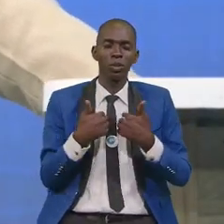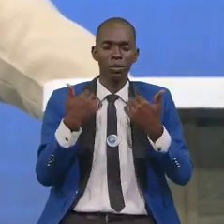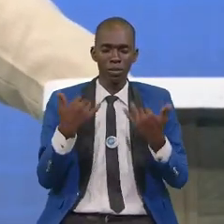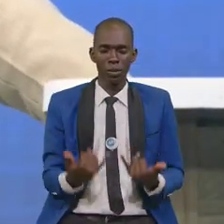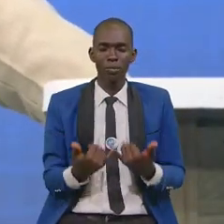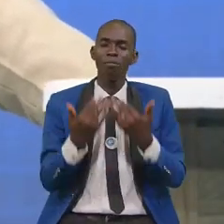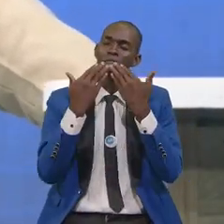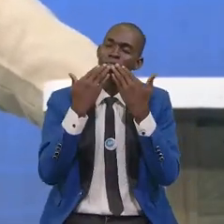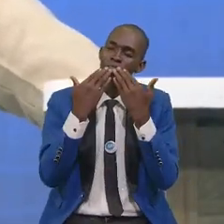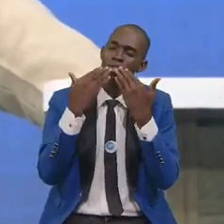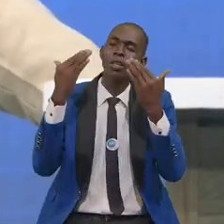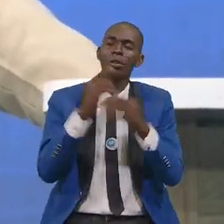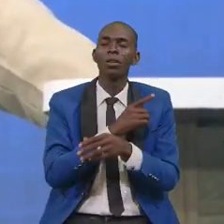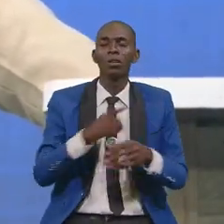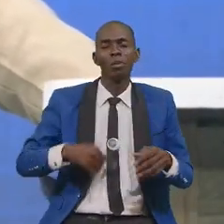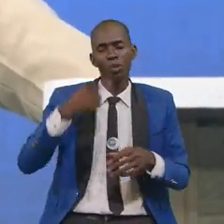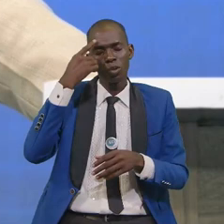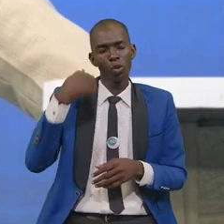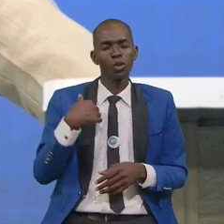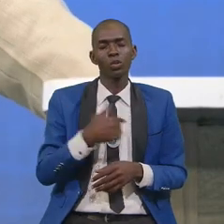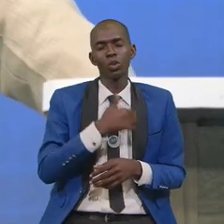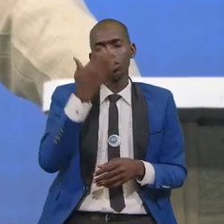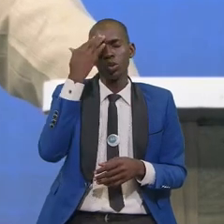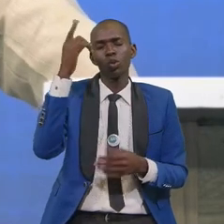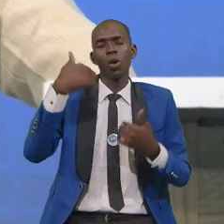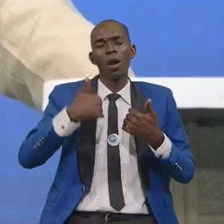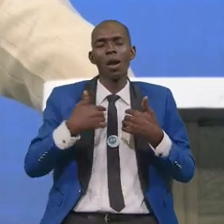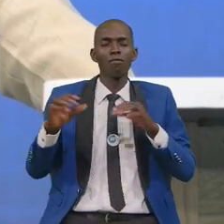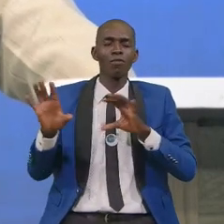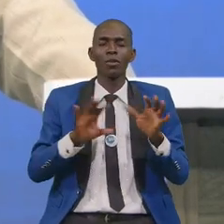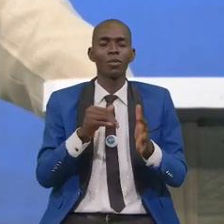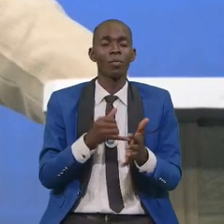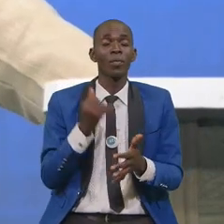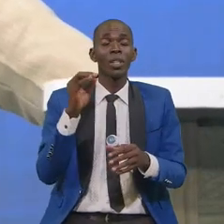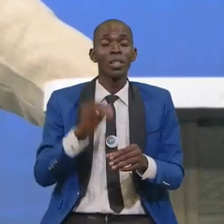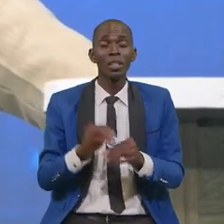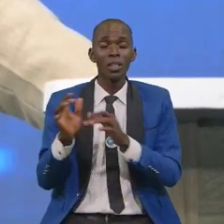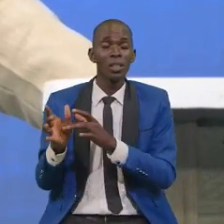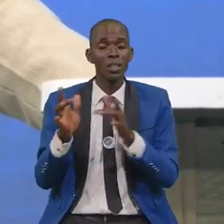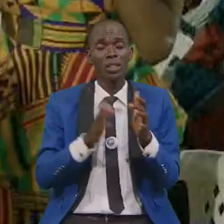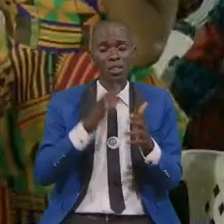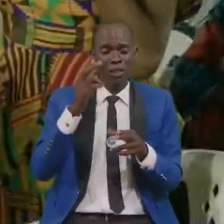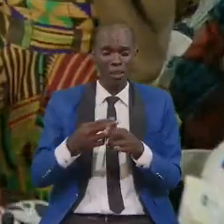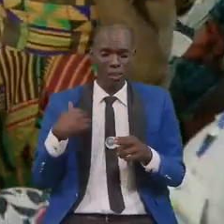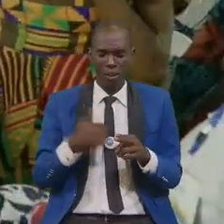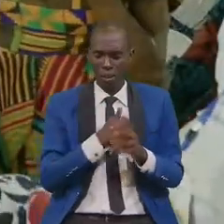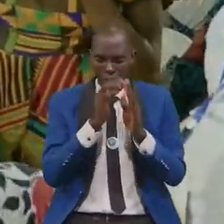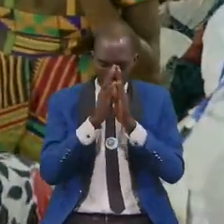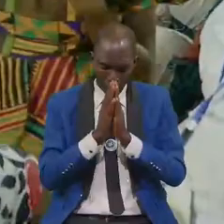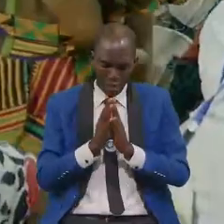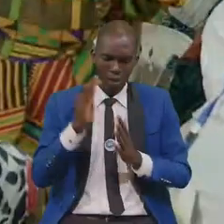you, Lord, because we know it is done. In Jesus' name we pray.